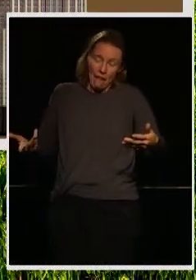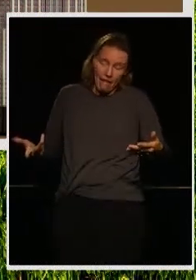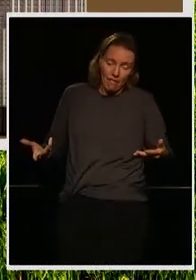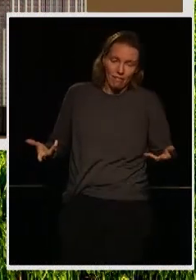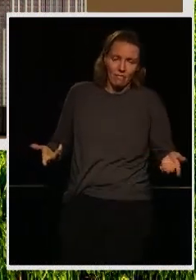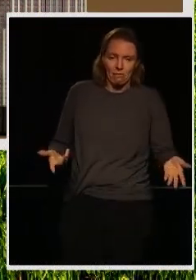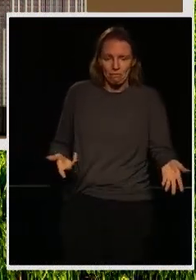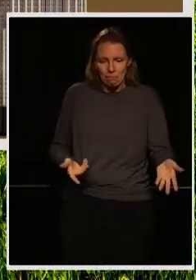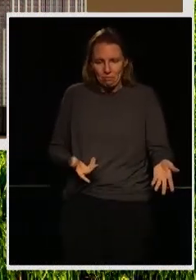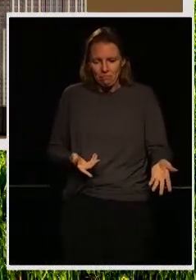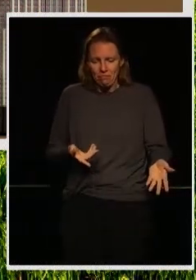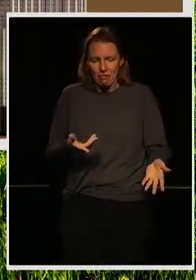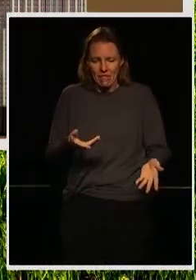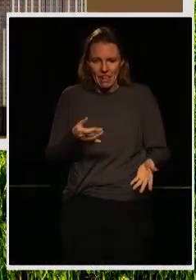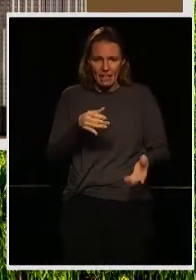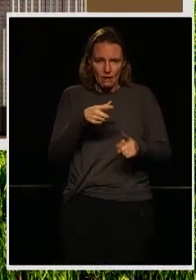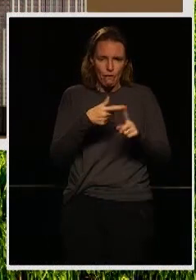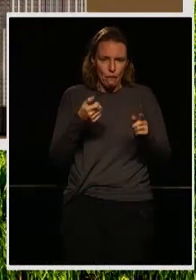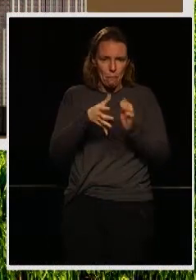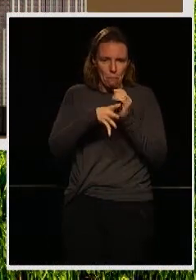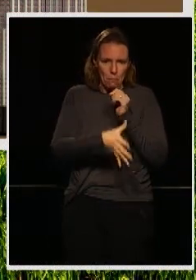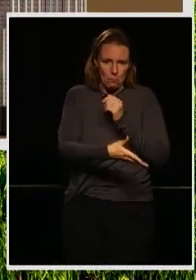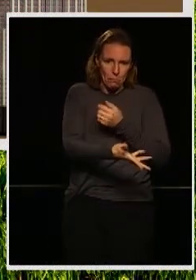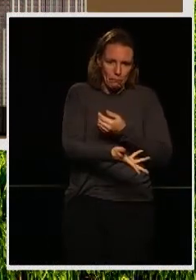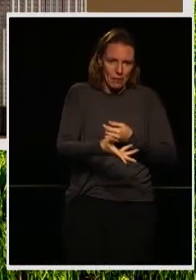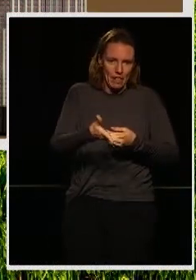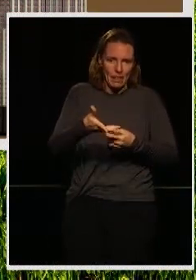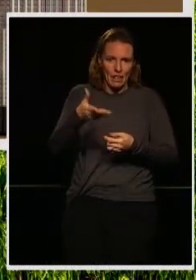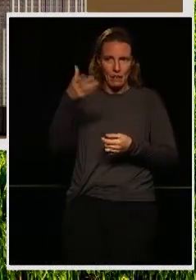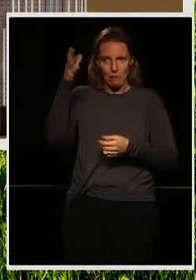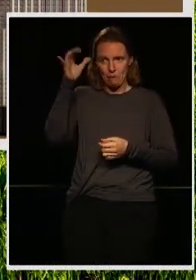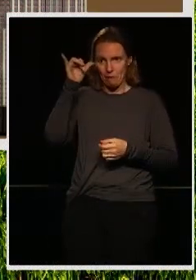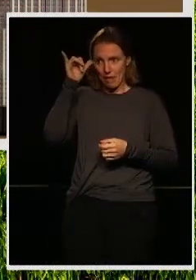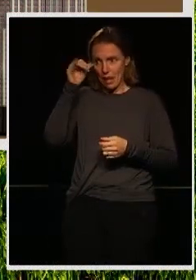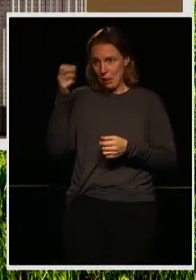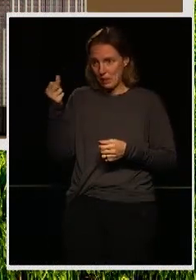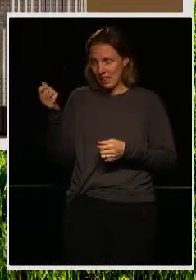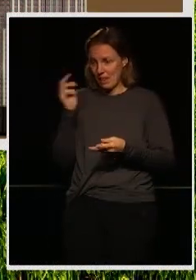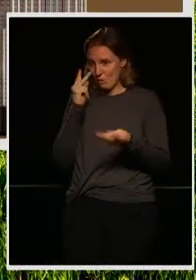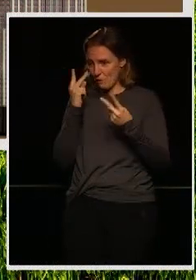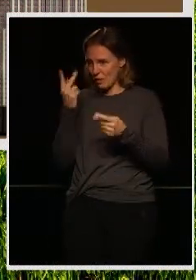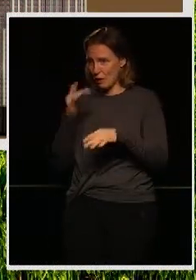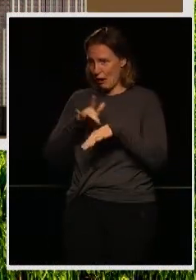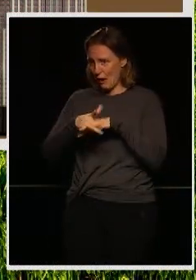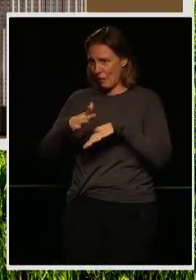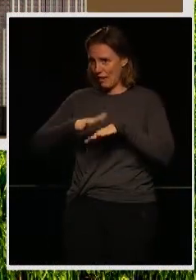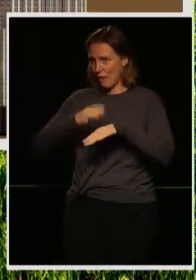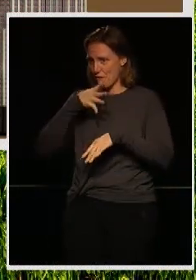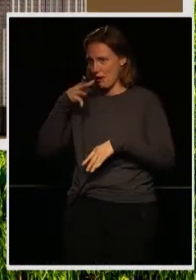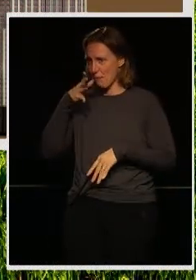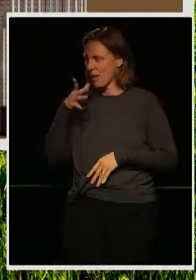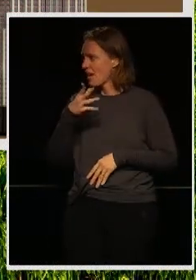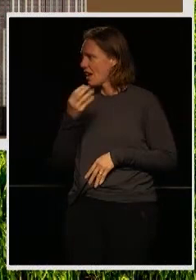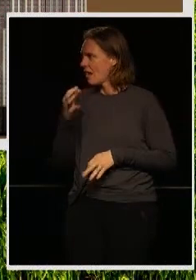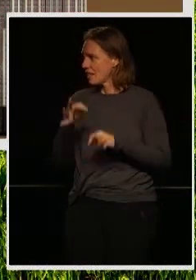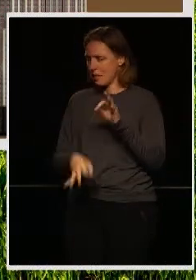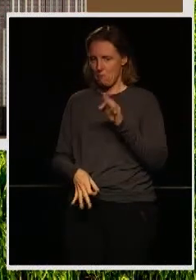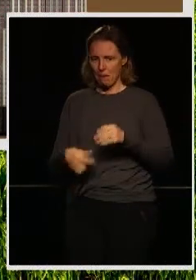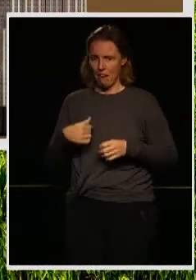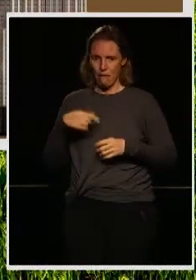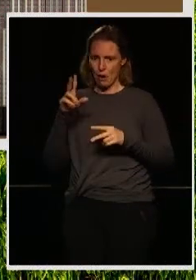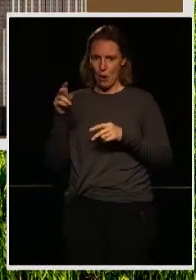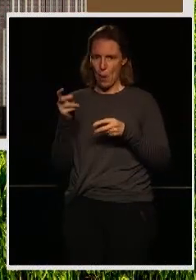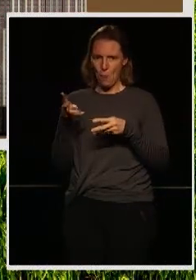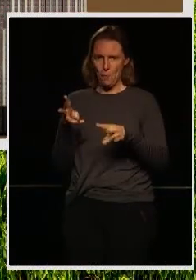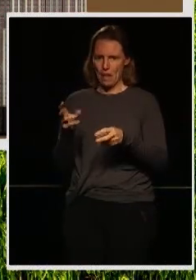Bailey, it is from the poop of the dairy cows that you visited earlier on the farm. And simply, I have no